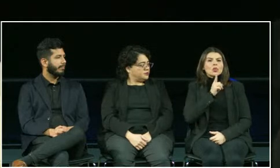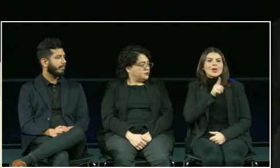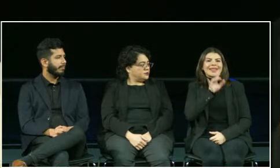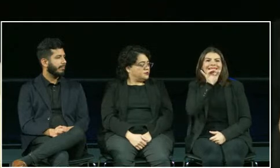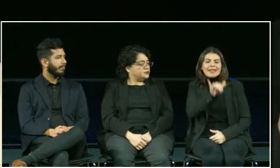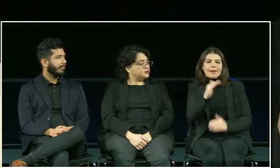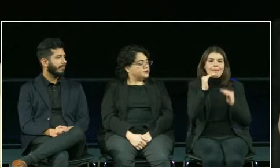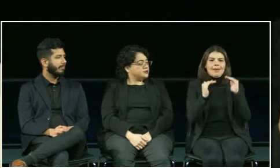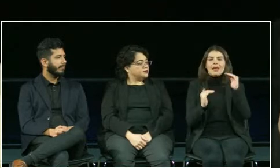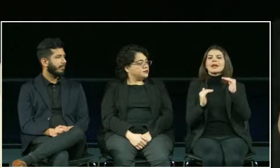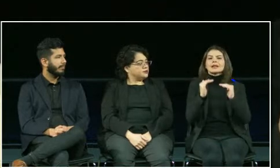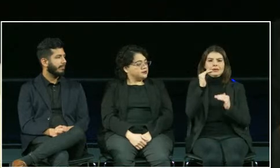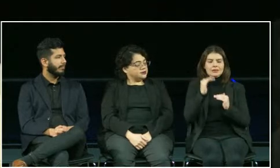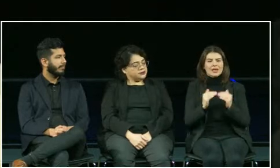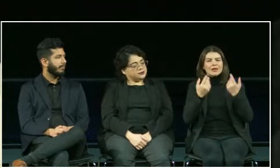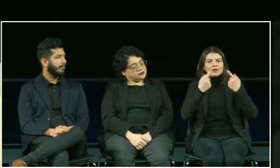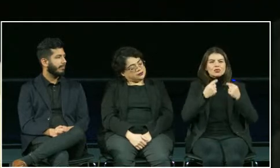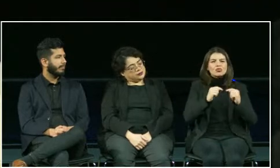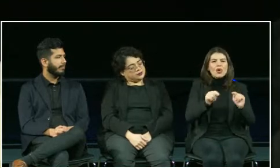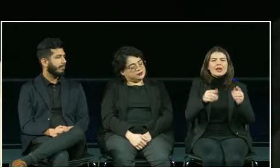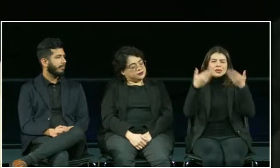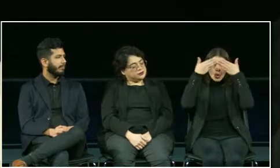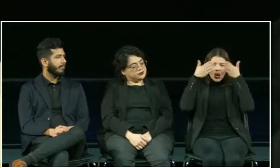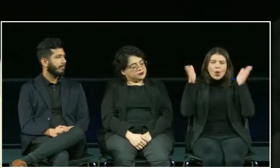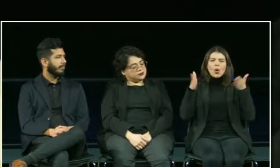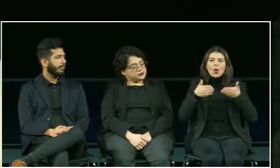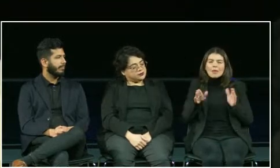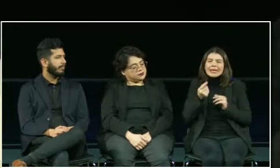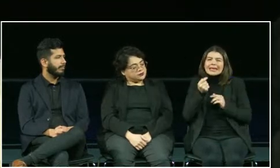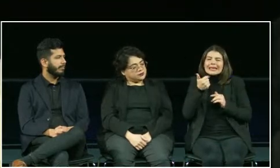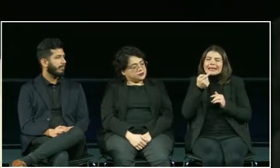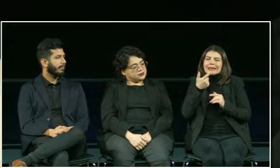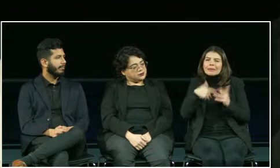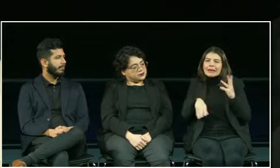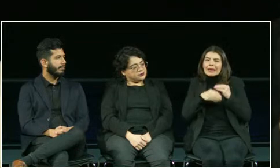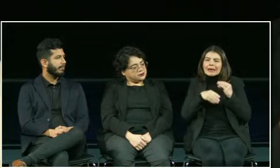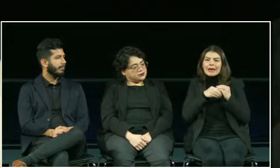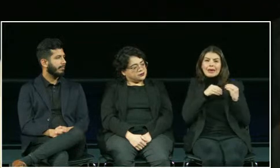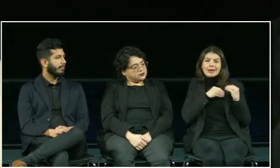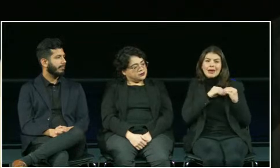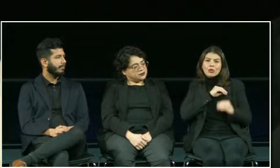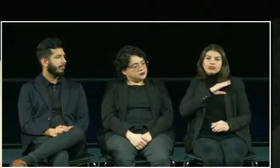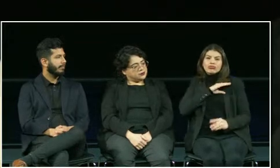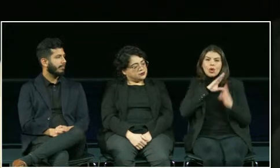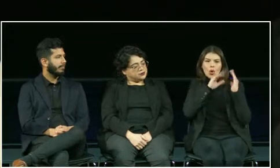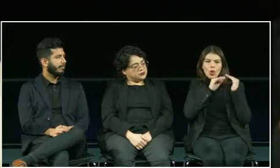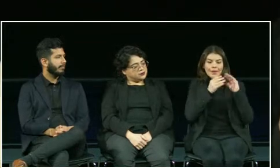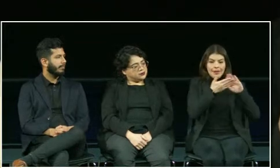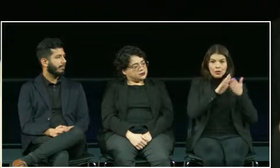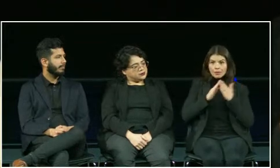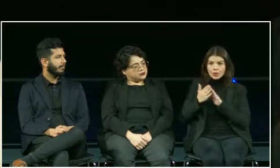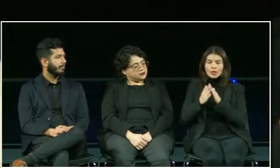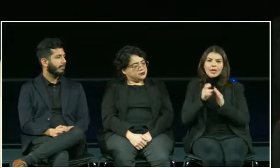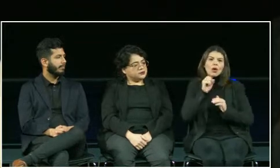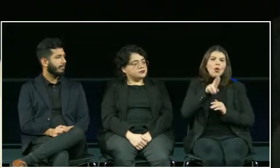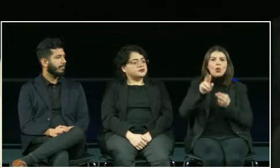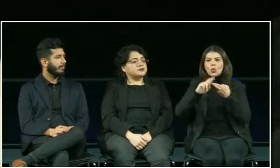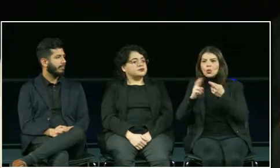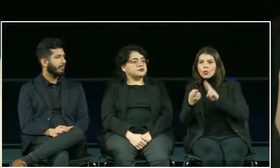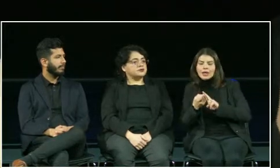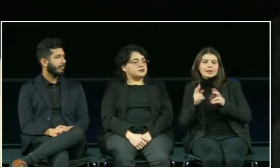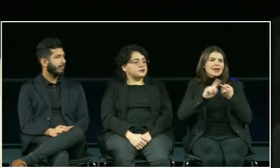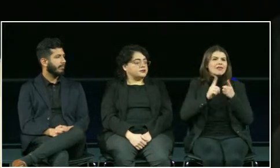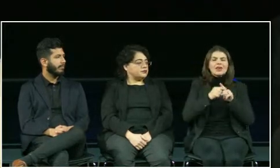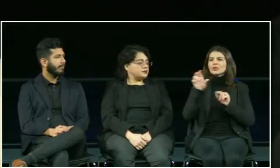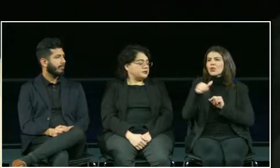that balance of trying to open up for a little bit of hope, saying that if the community or relatives or friends